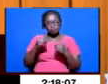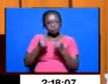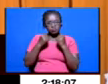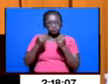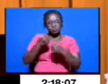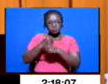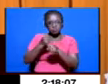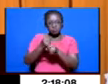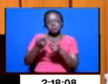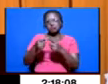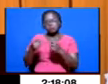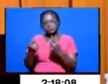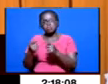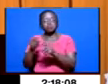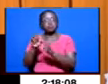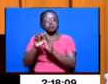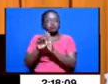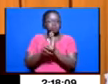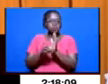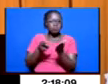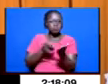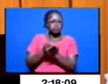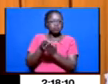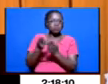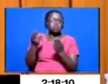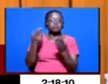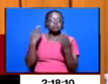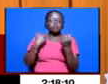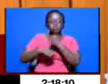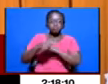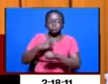unmake constitution, and genuine exercise of the same